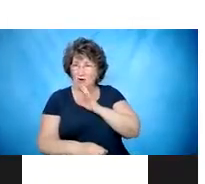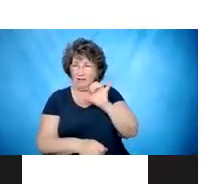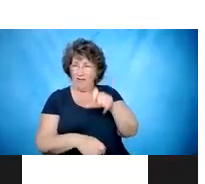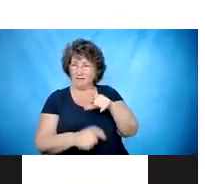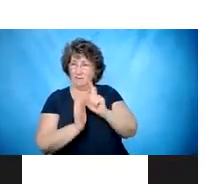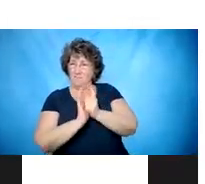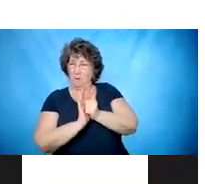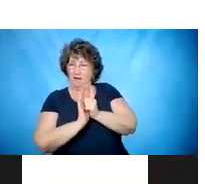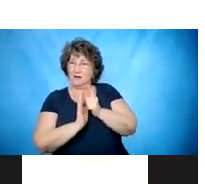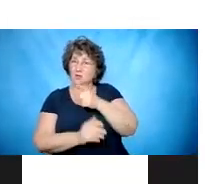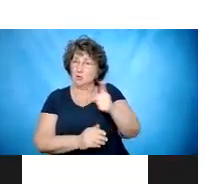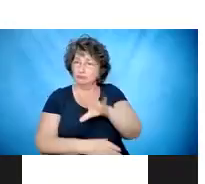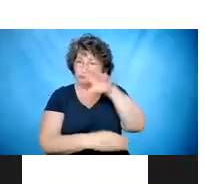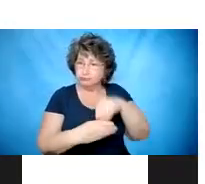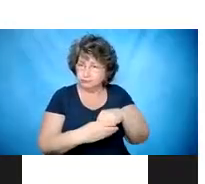their